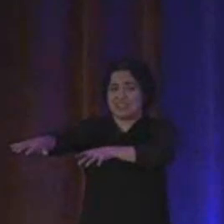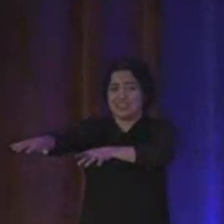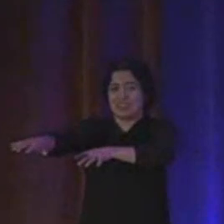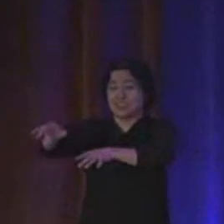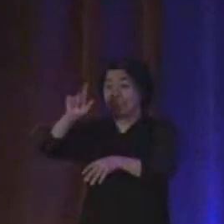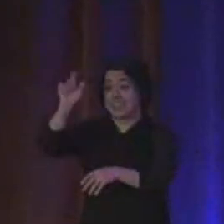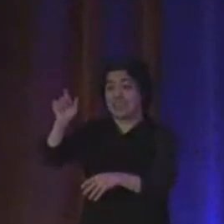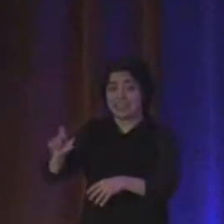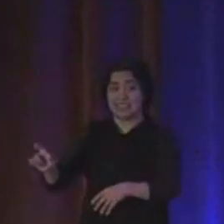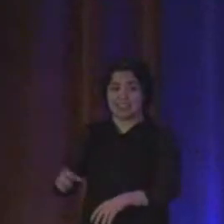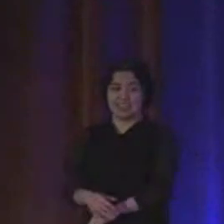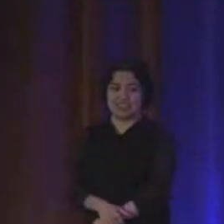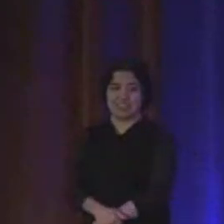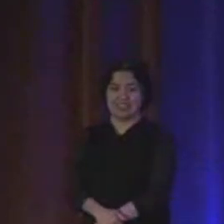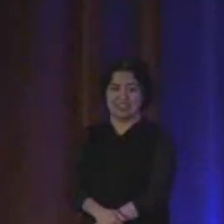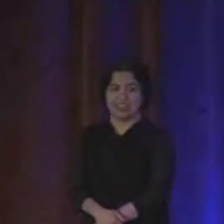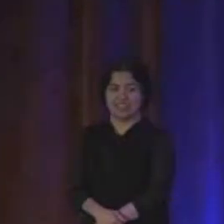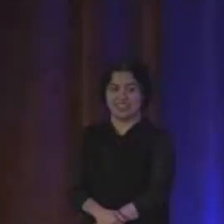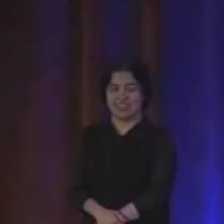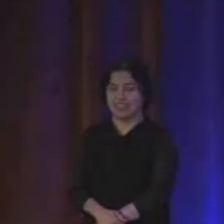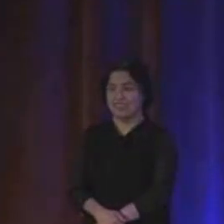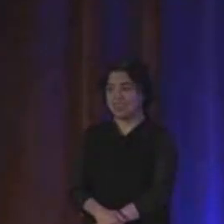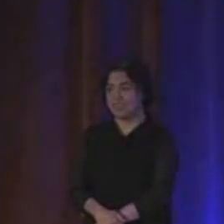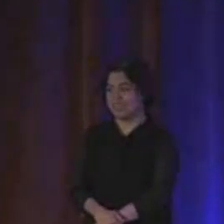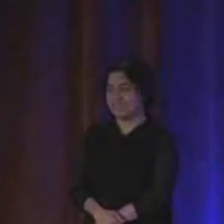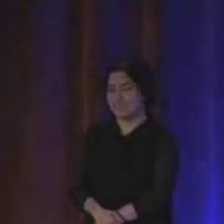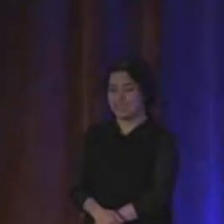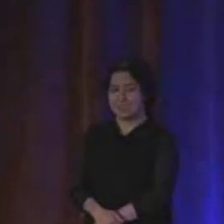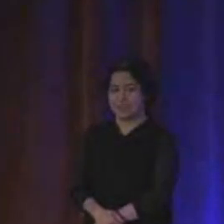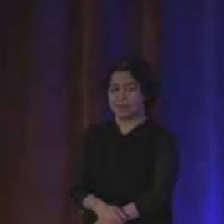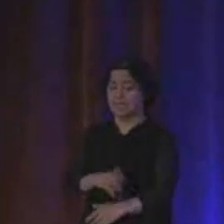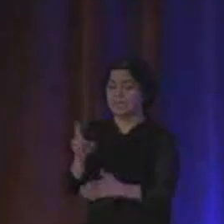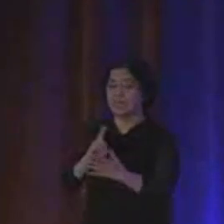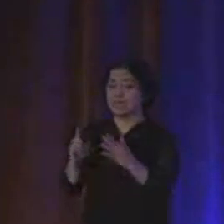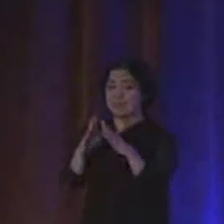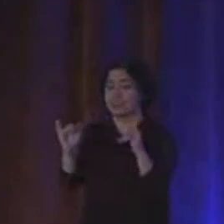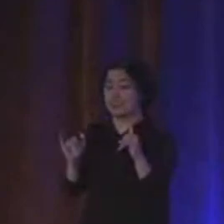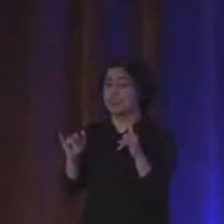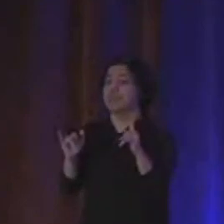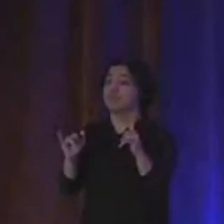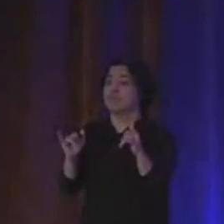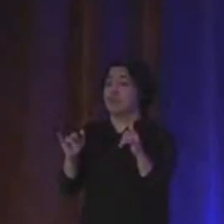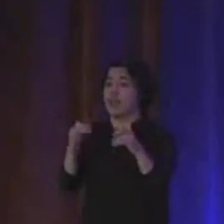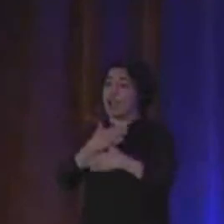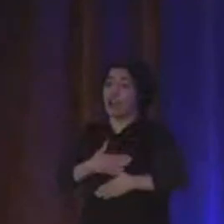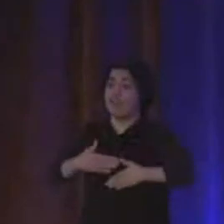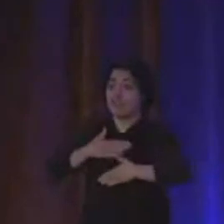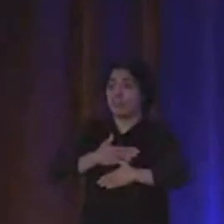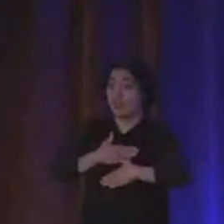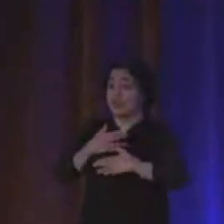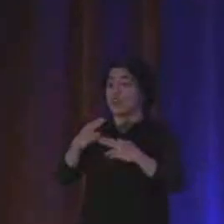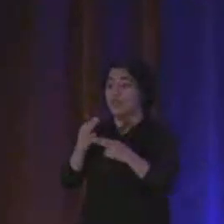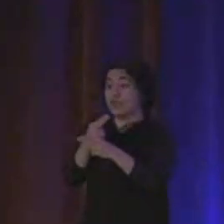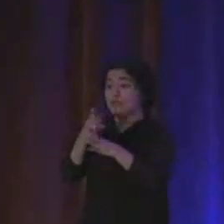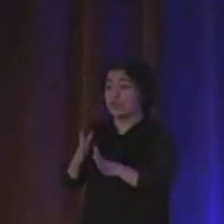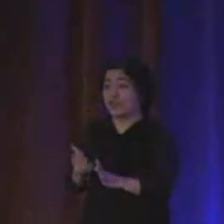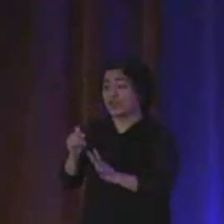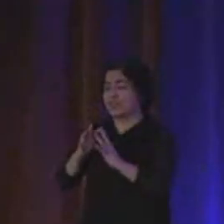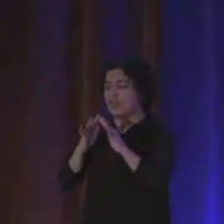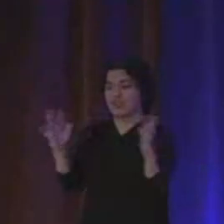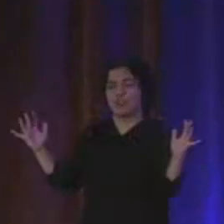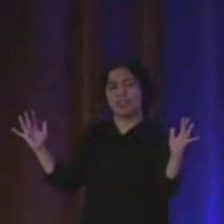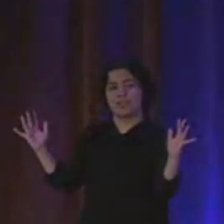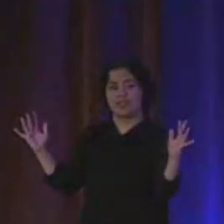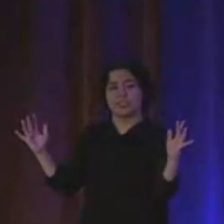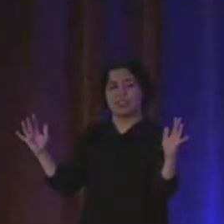Italy. So to wrap up, design systems are carnival. Our users are diverse. Do